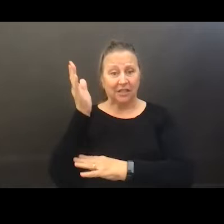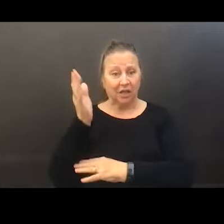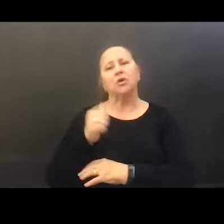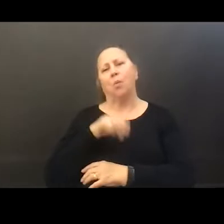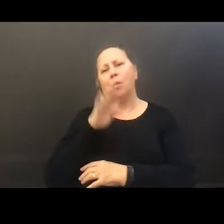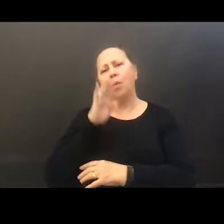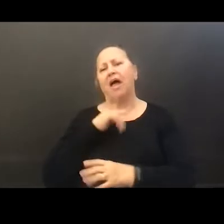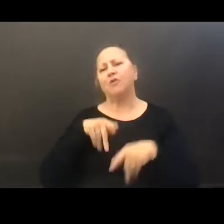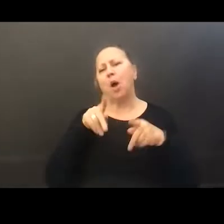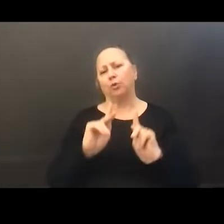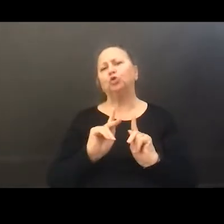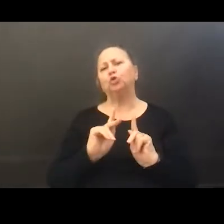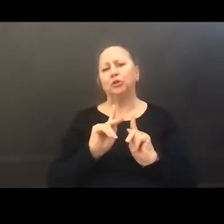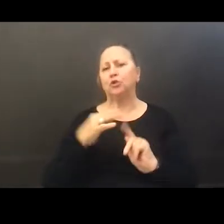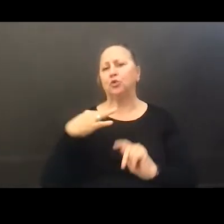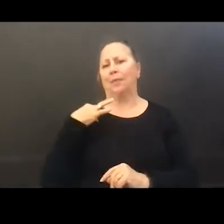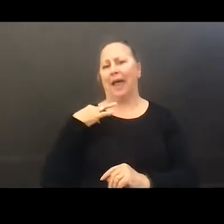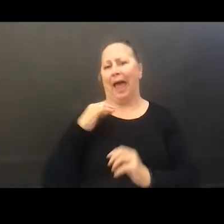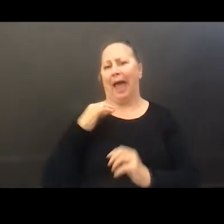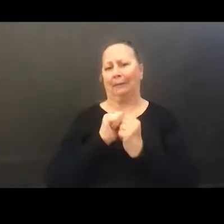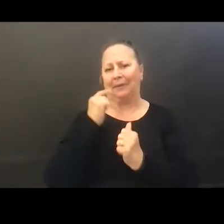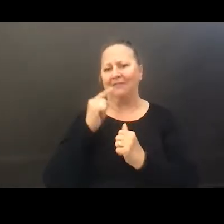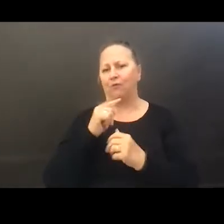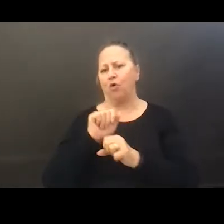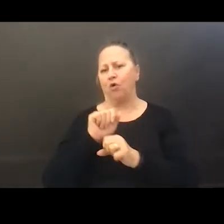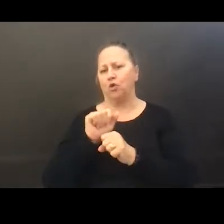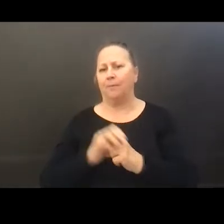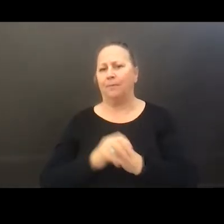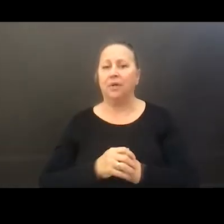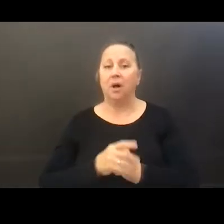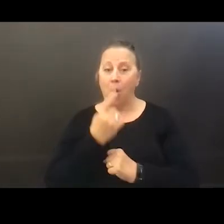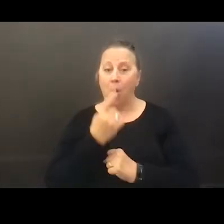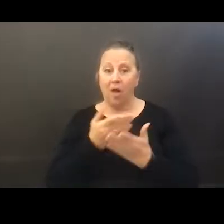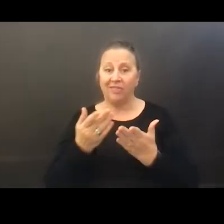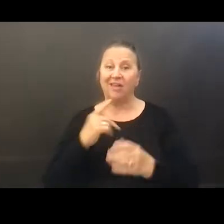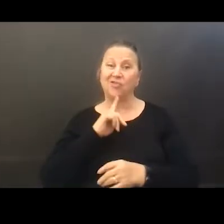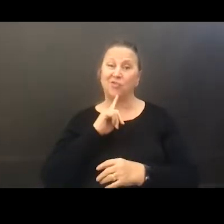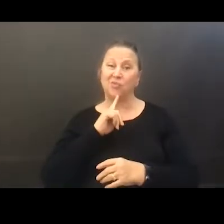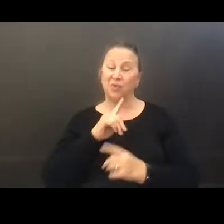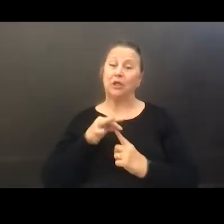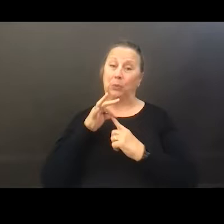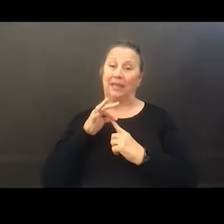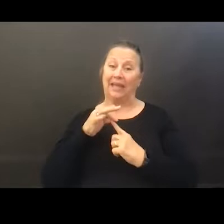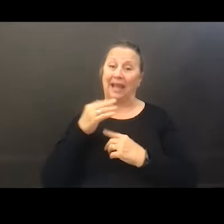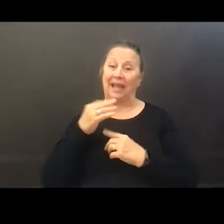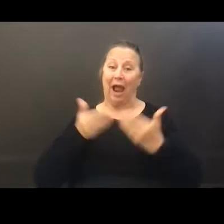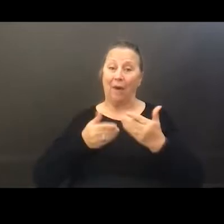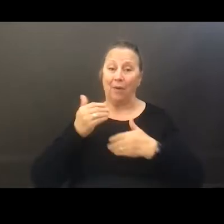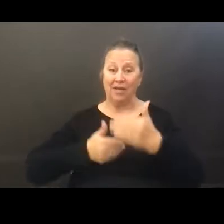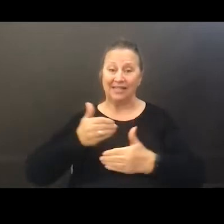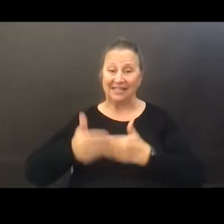and compete for these roles. The one thing that we really want to do, because it is such a unique hiring process, we have Leslie Stearns, who is